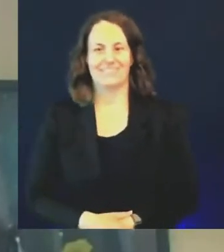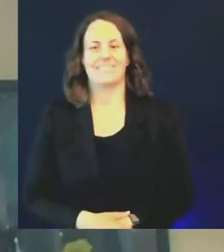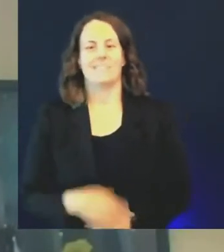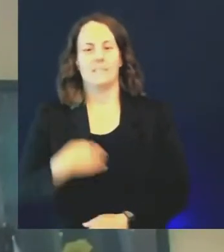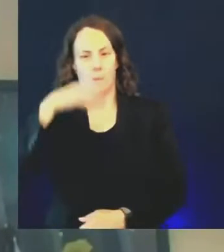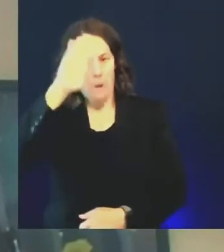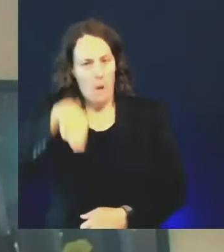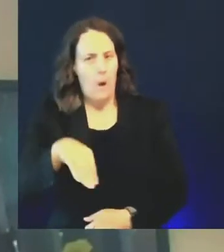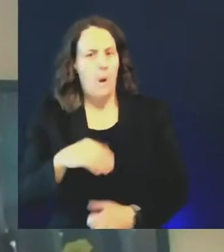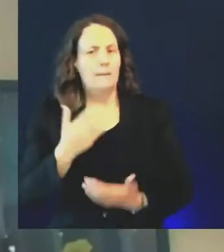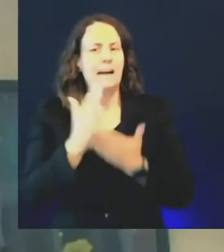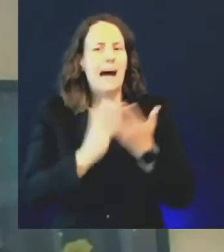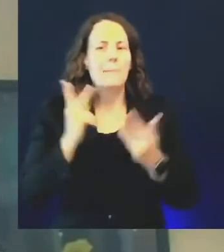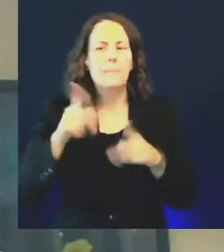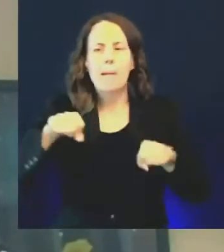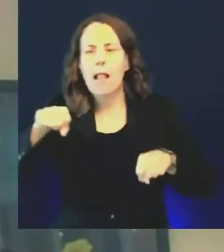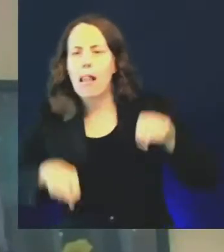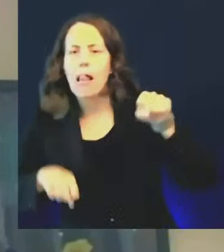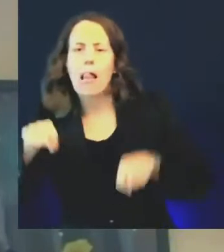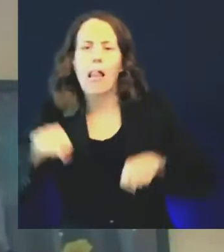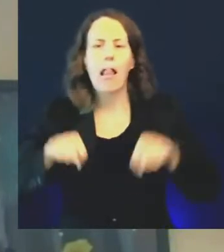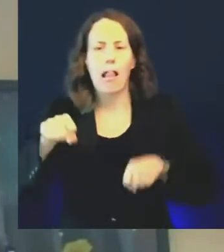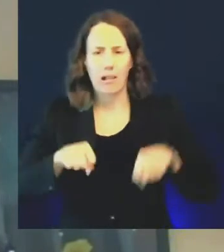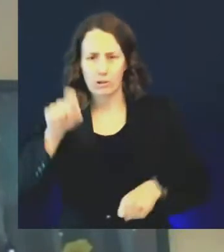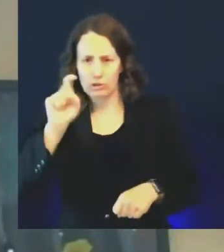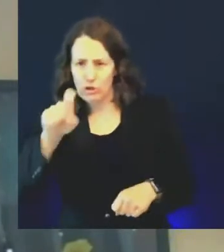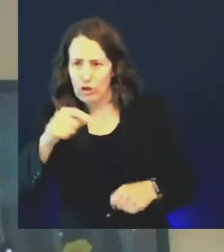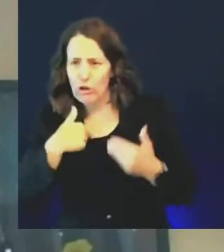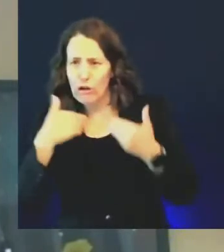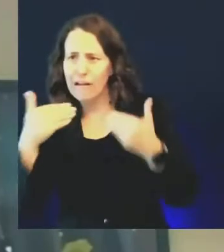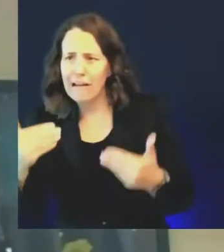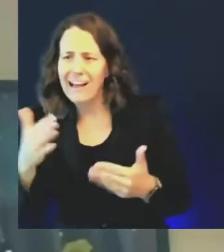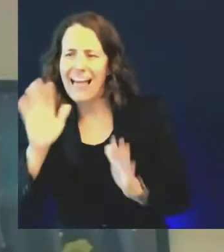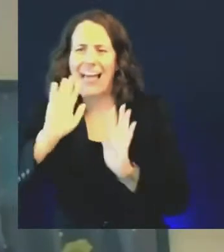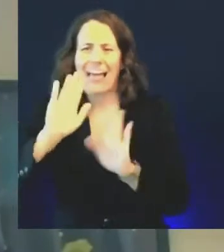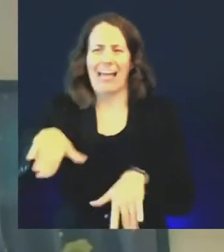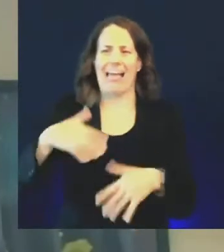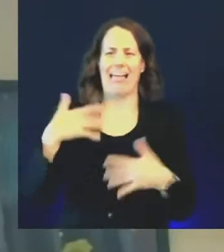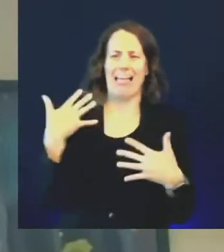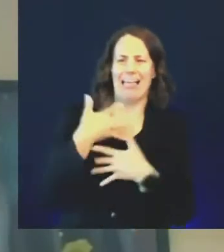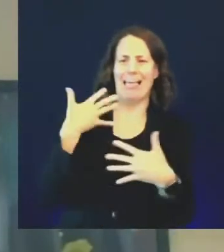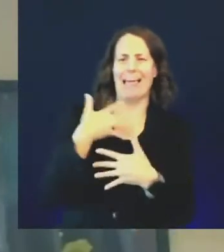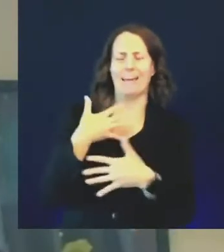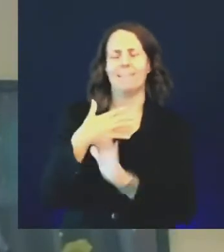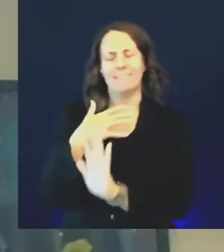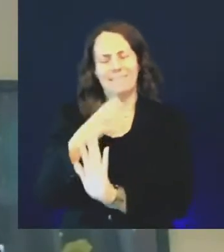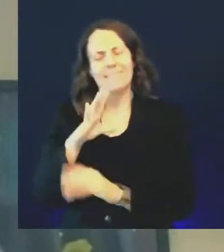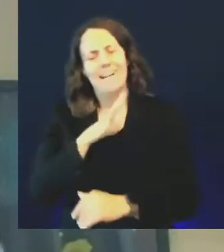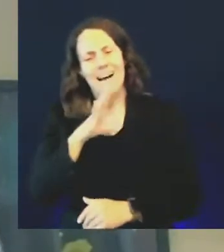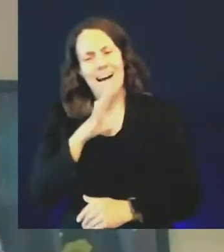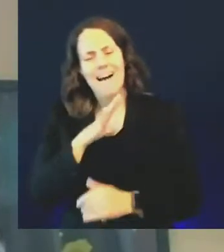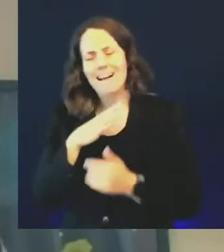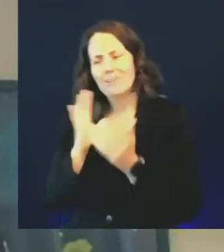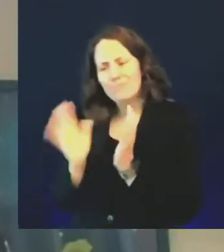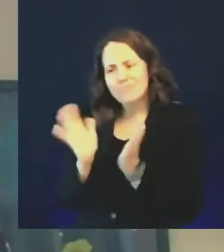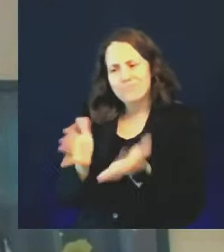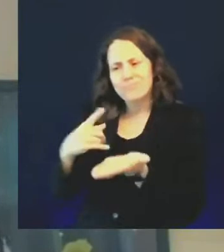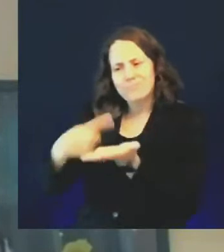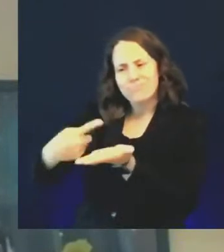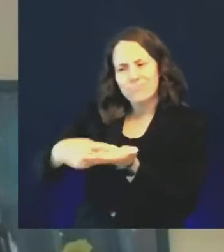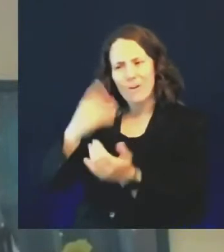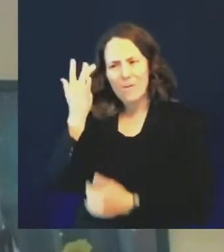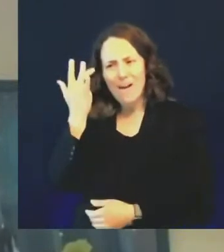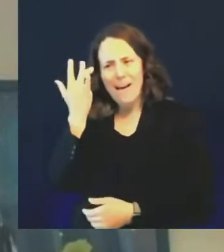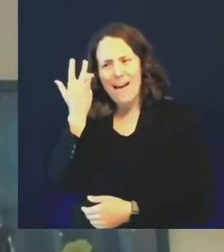clinic, please have those encouraging conversations and give your friends and family members that help,